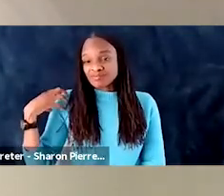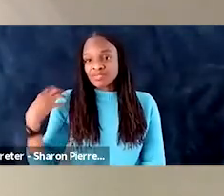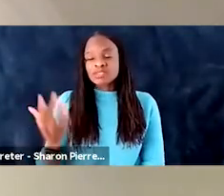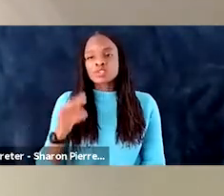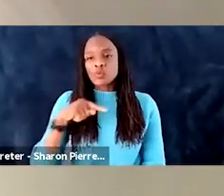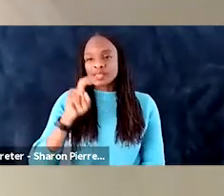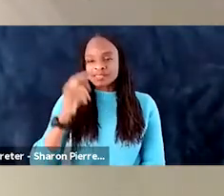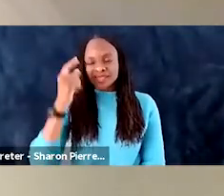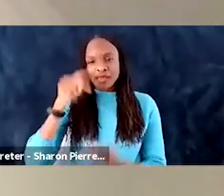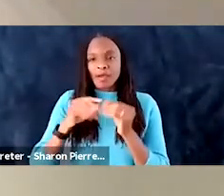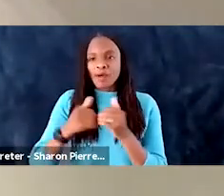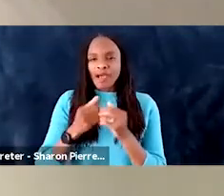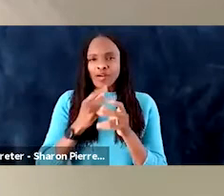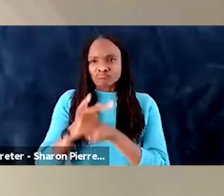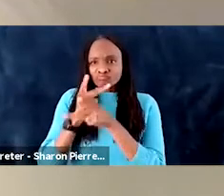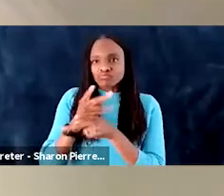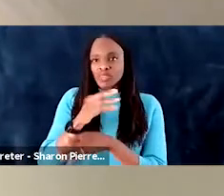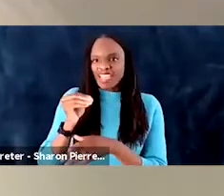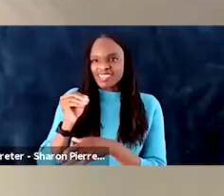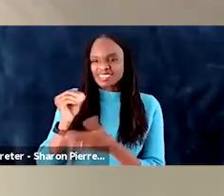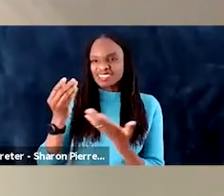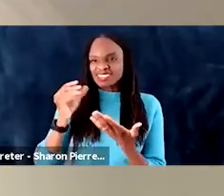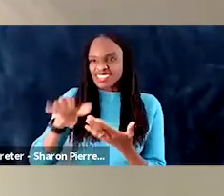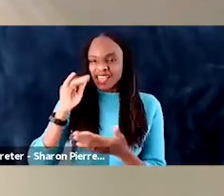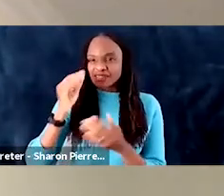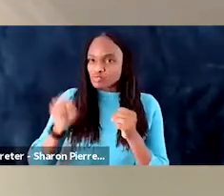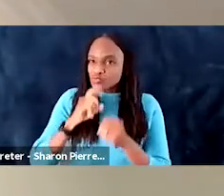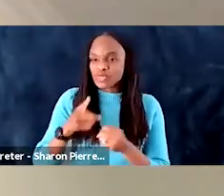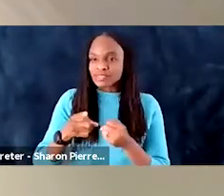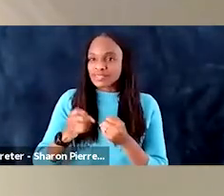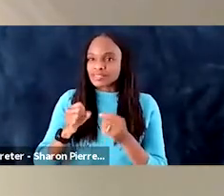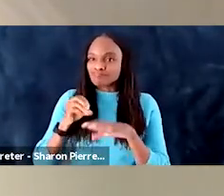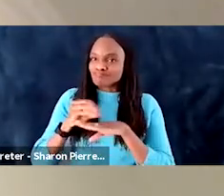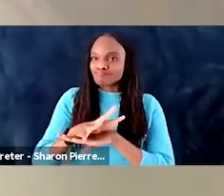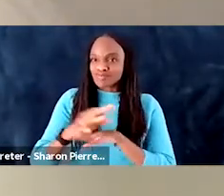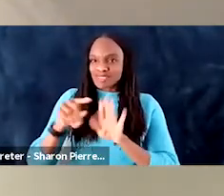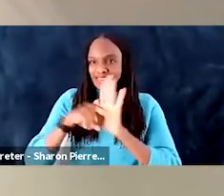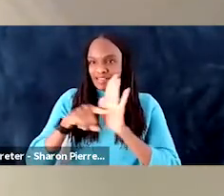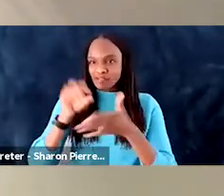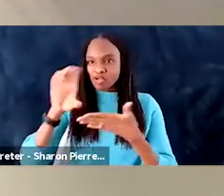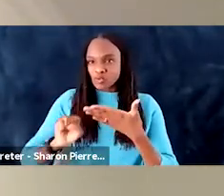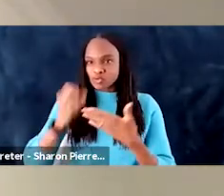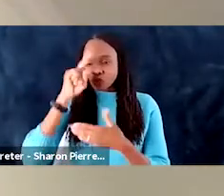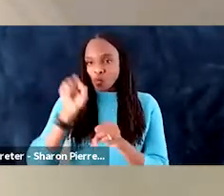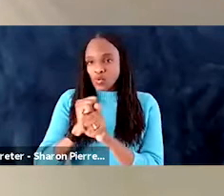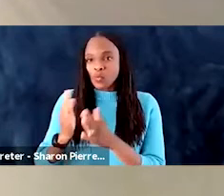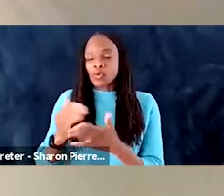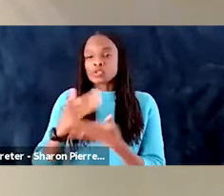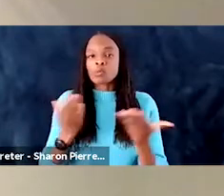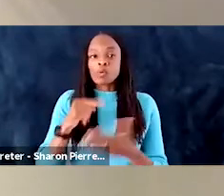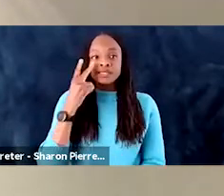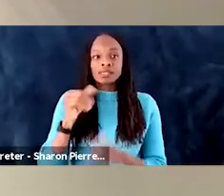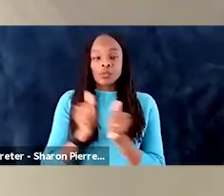how surveillance and algorithmic management are creating some negative consequences for workers. So some of what we're seeing in